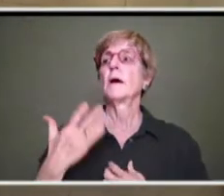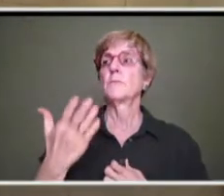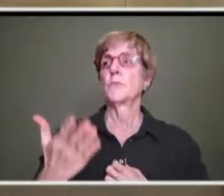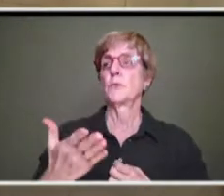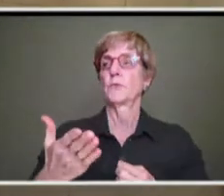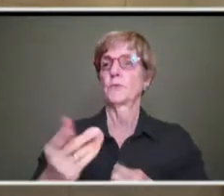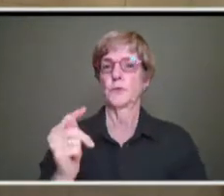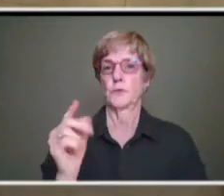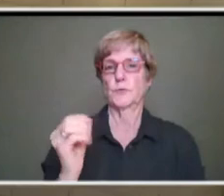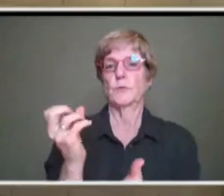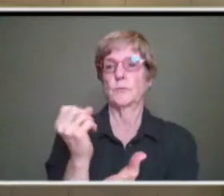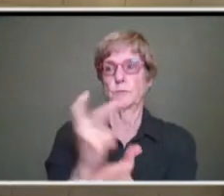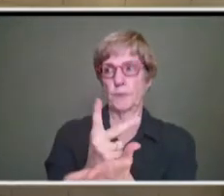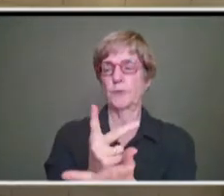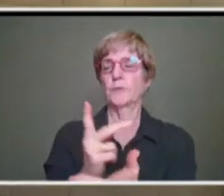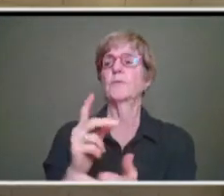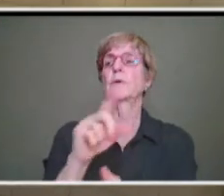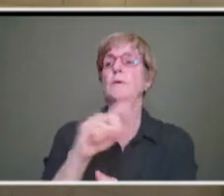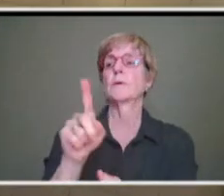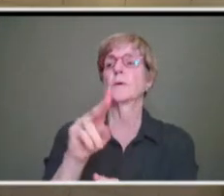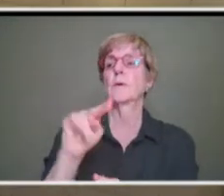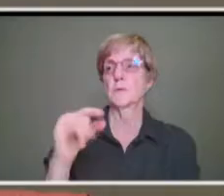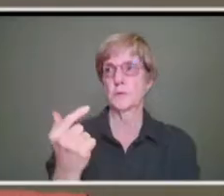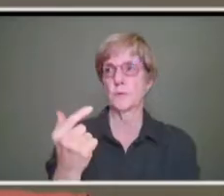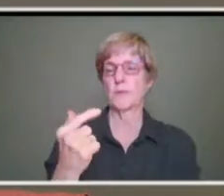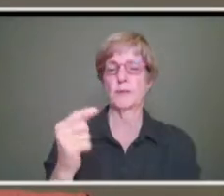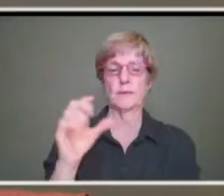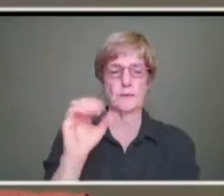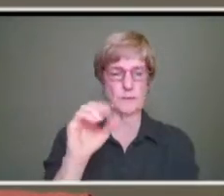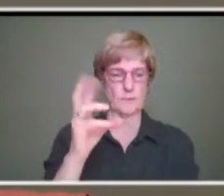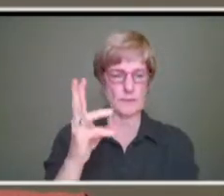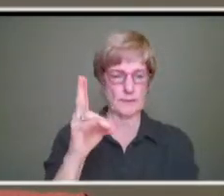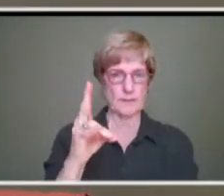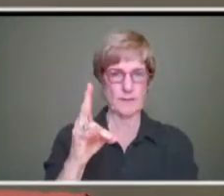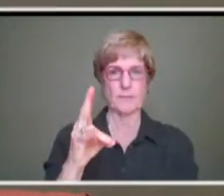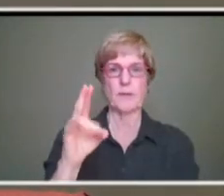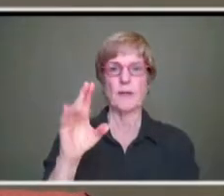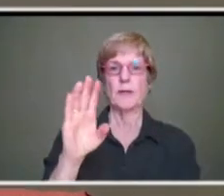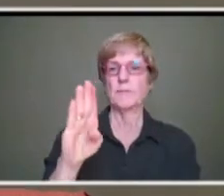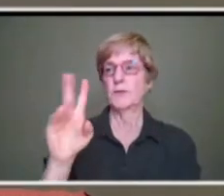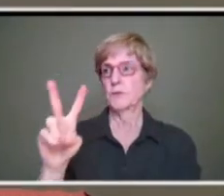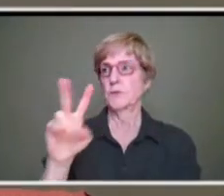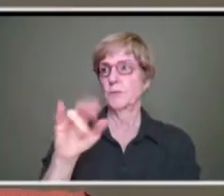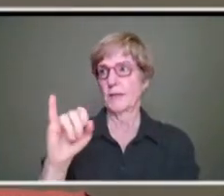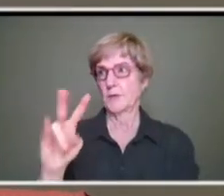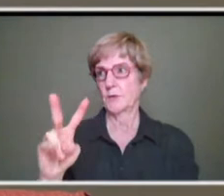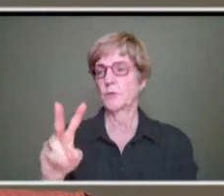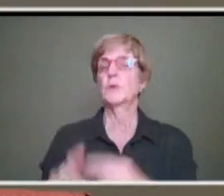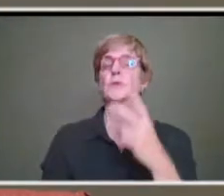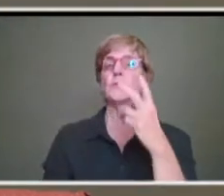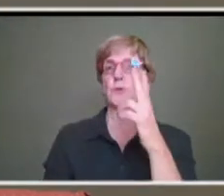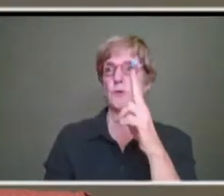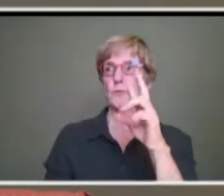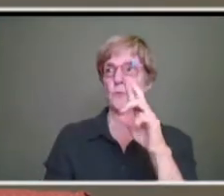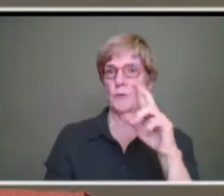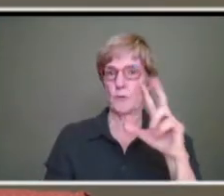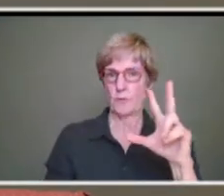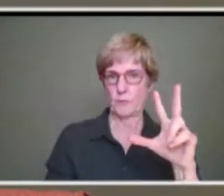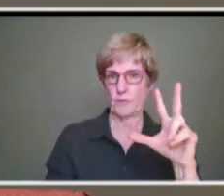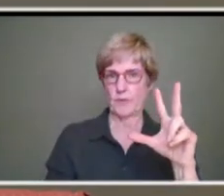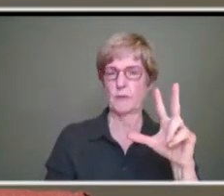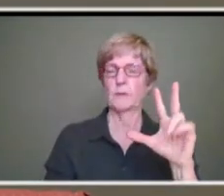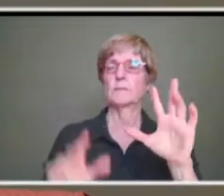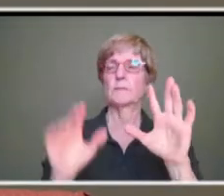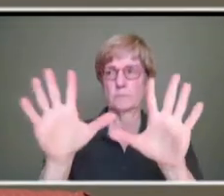approve the rezoning petition 2022-067 from B2 and I2 conditional to you are three with the following